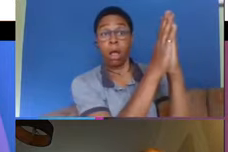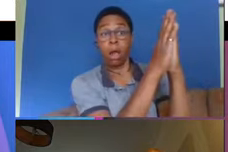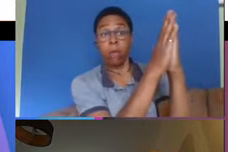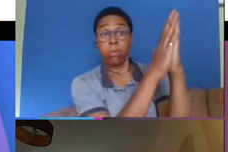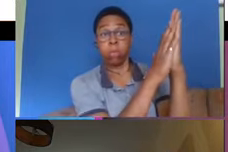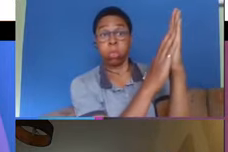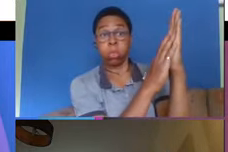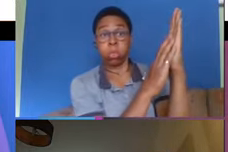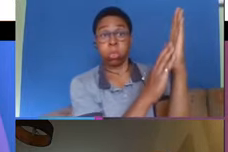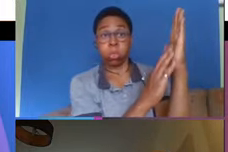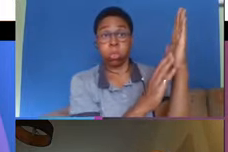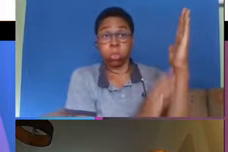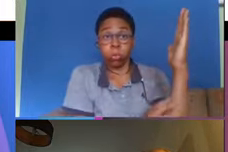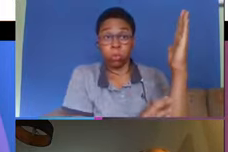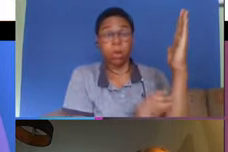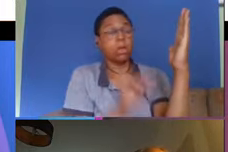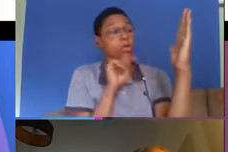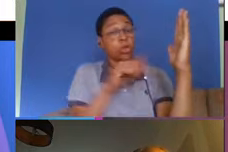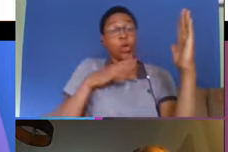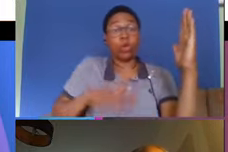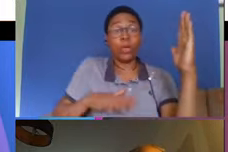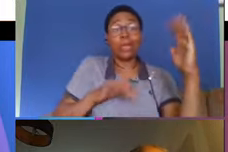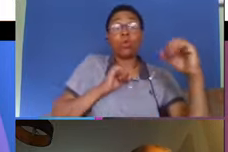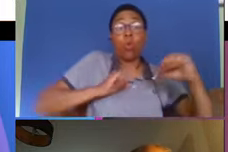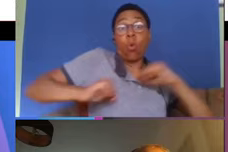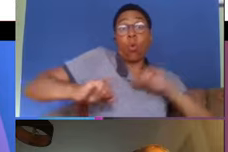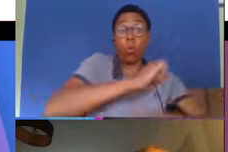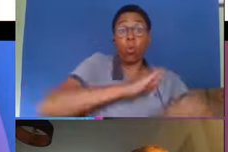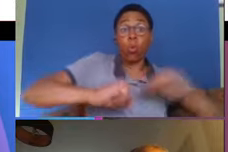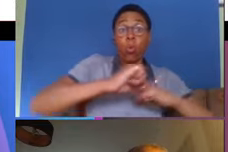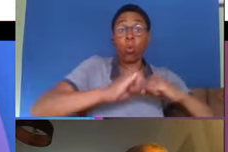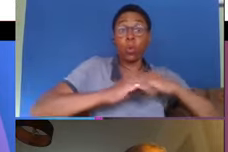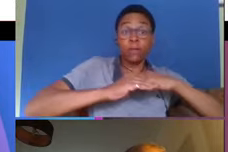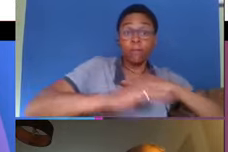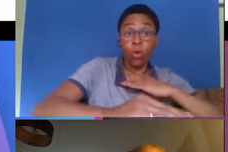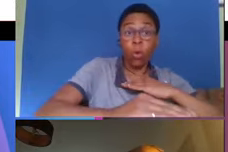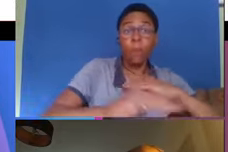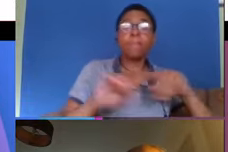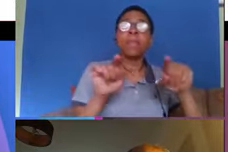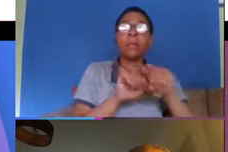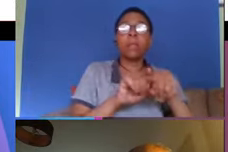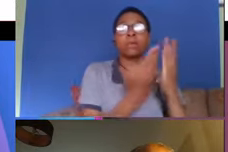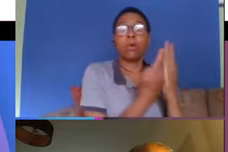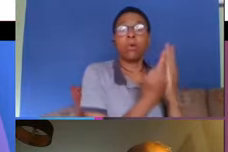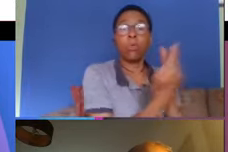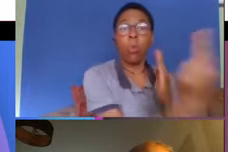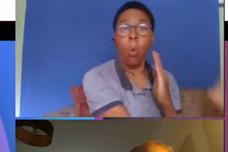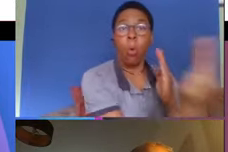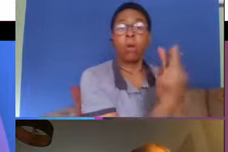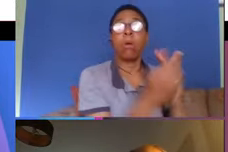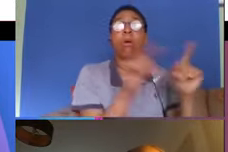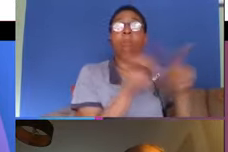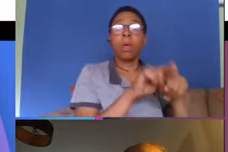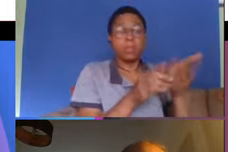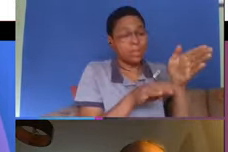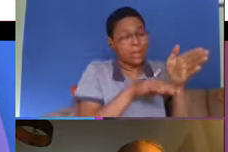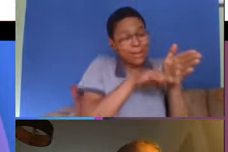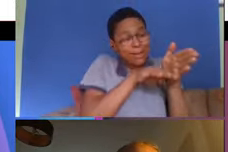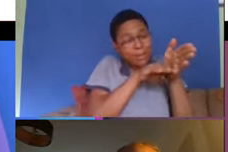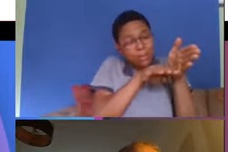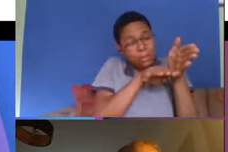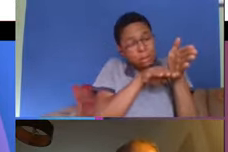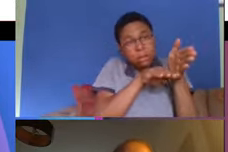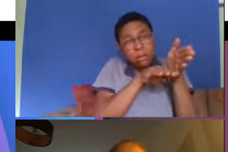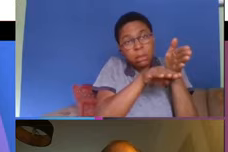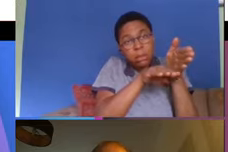really think about, okay, I need to wash the floor on the bars, walls, and that section down there along the edges as